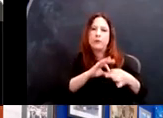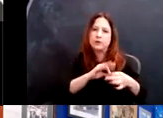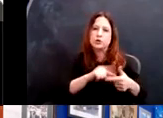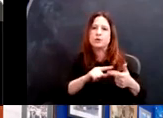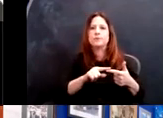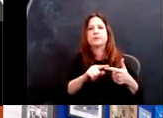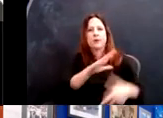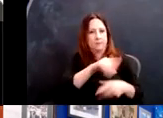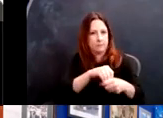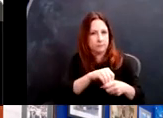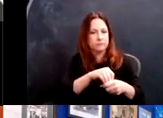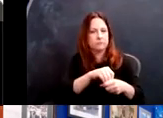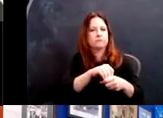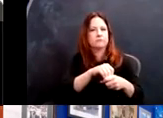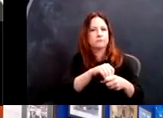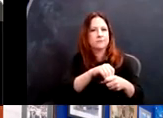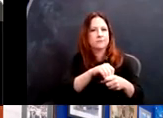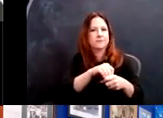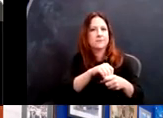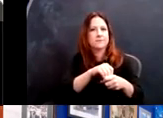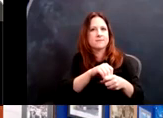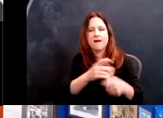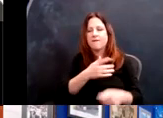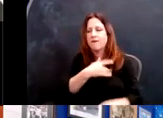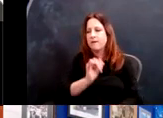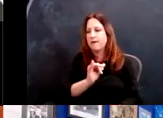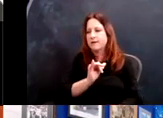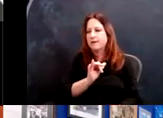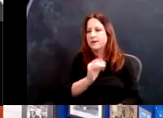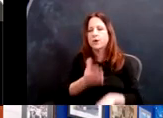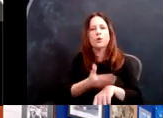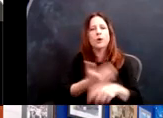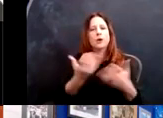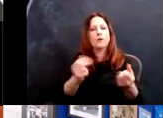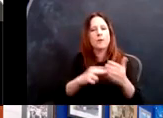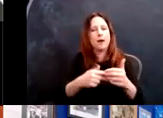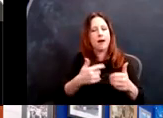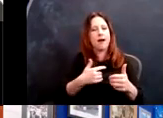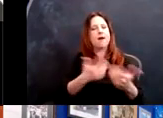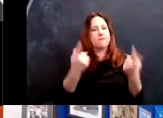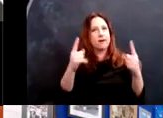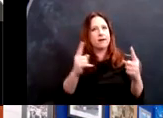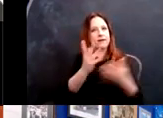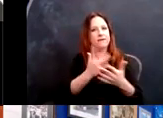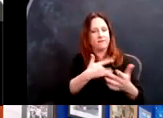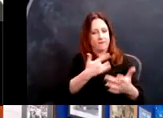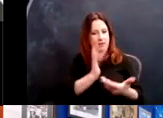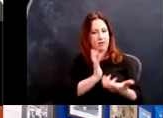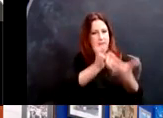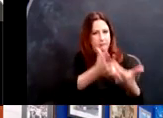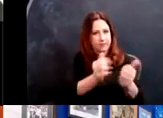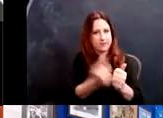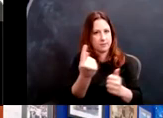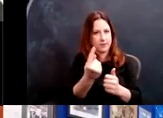connection, it was being felt a part of, but that's not for everybody.